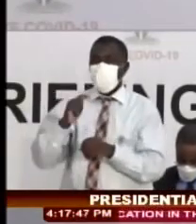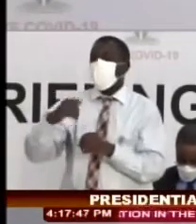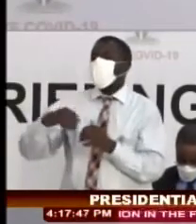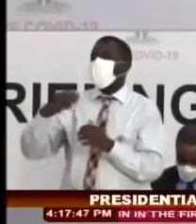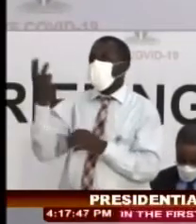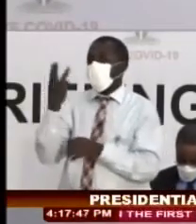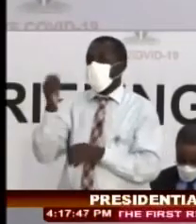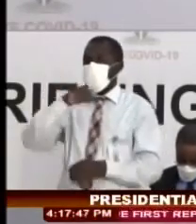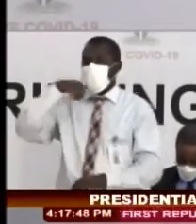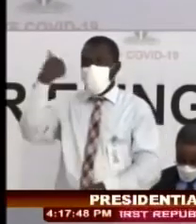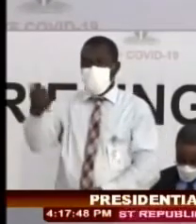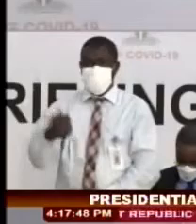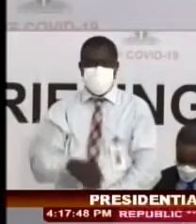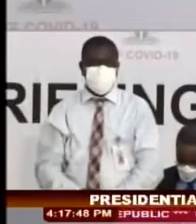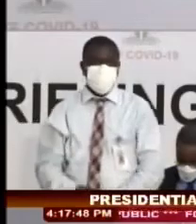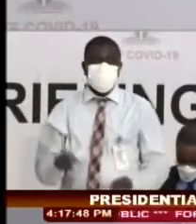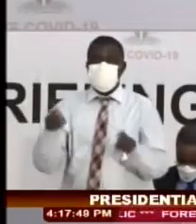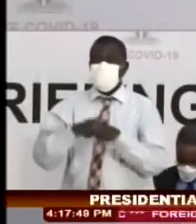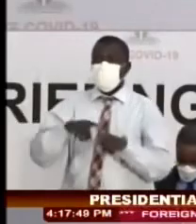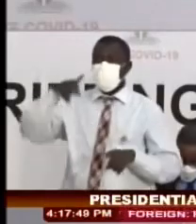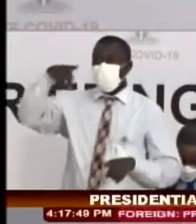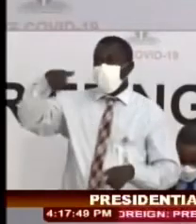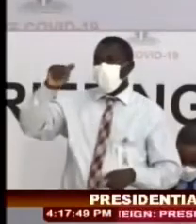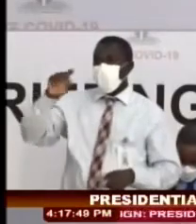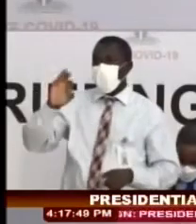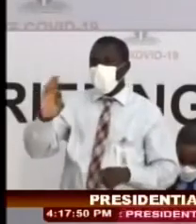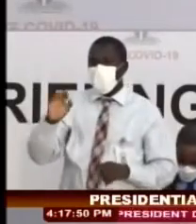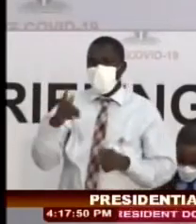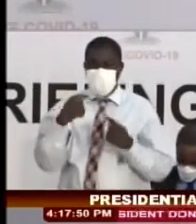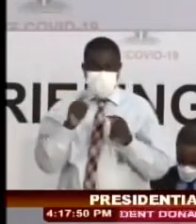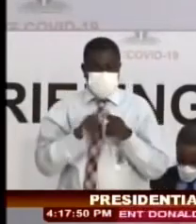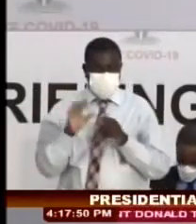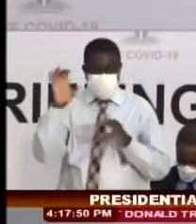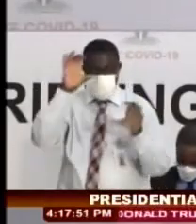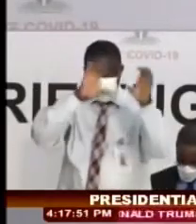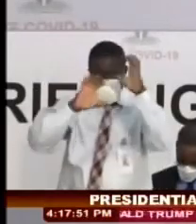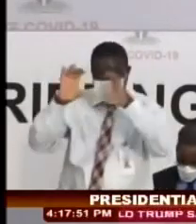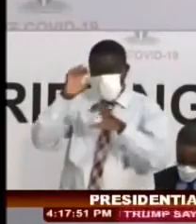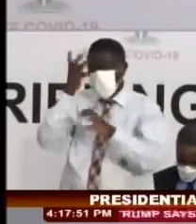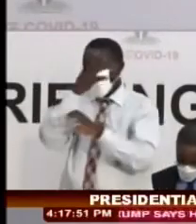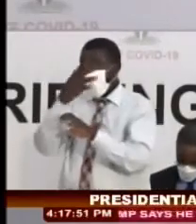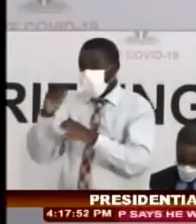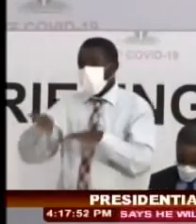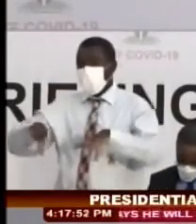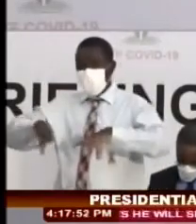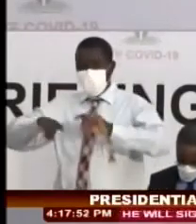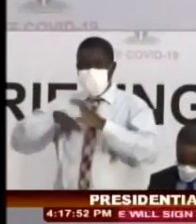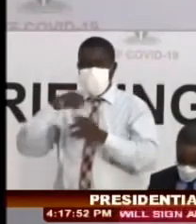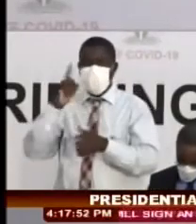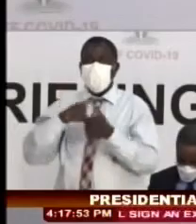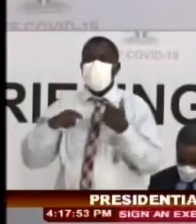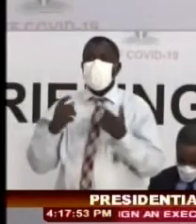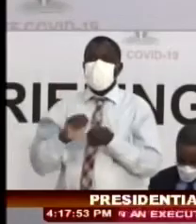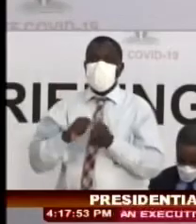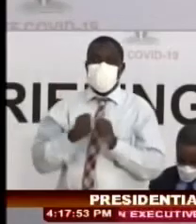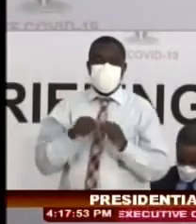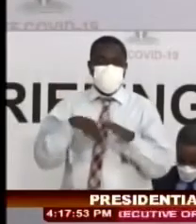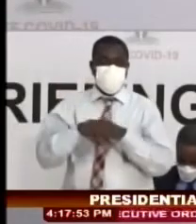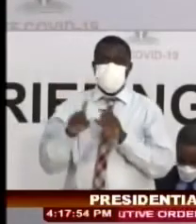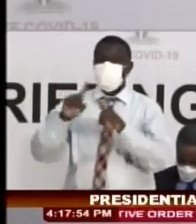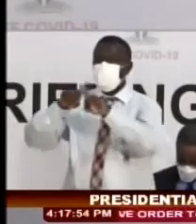PTF continues to assess the impact of the lockdown preparatory to submission of a report to Mr.